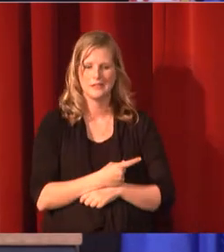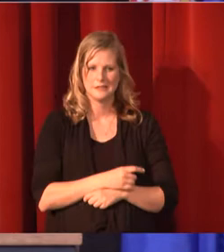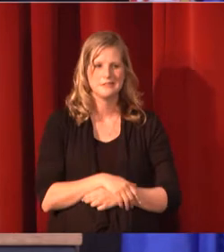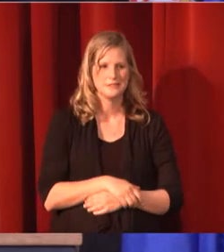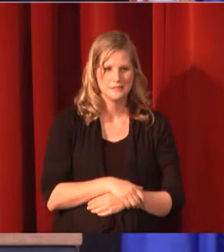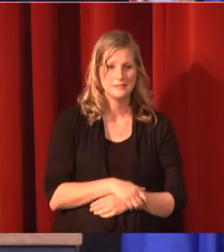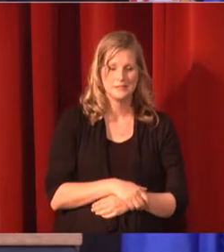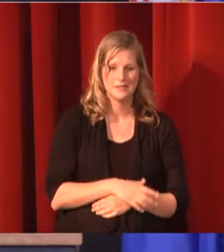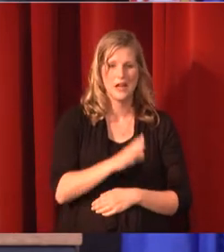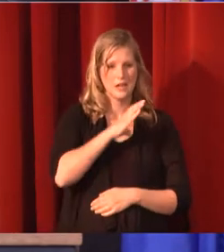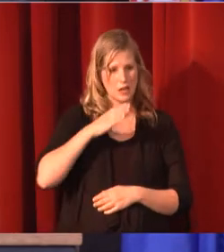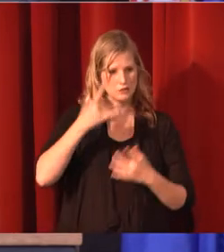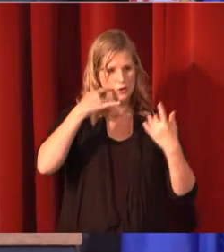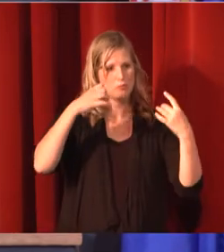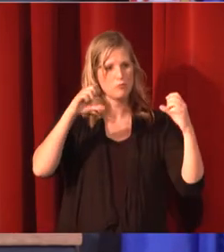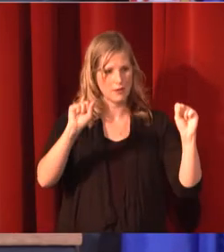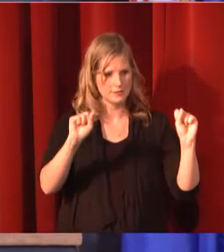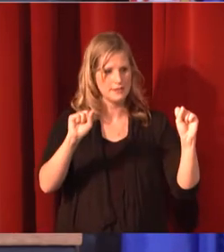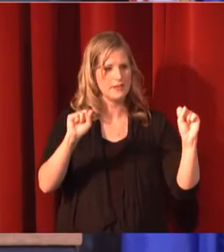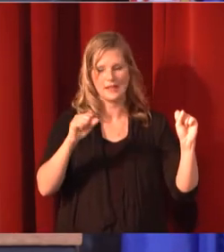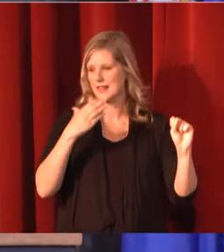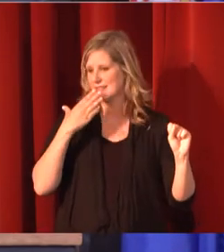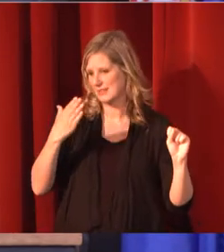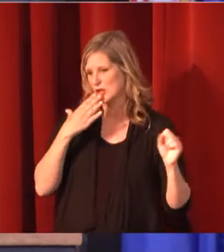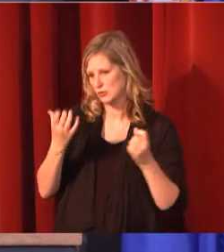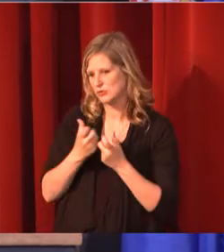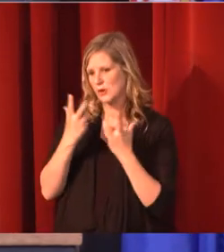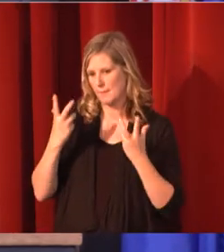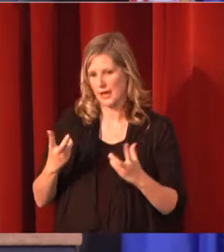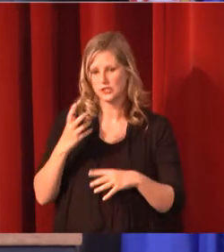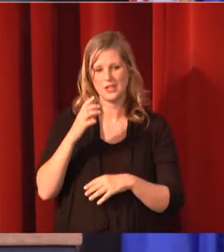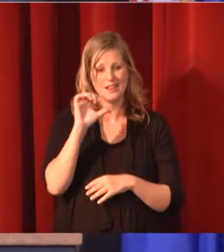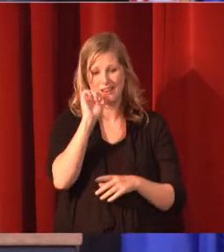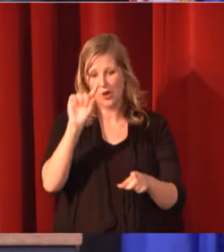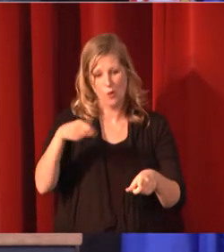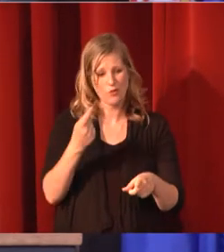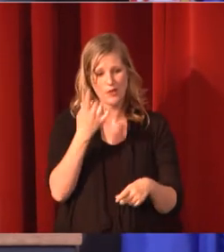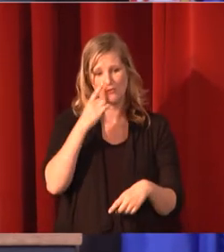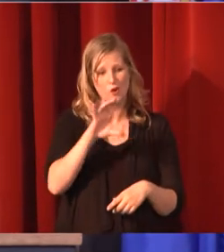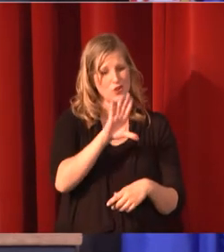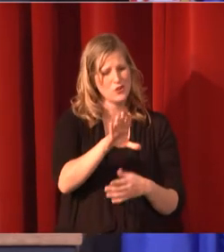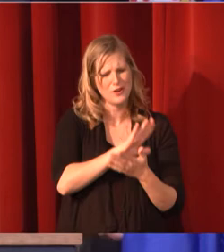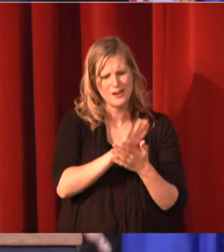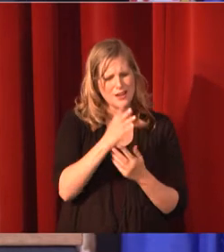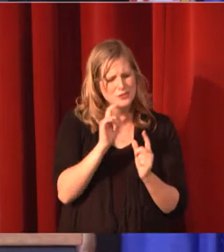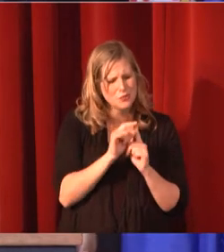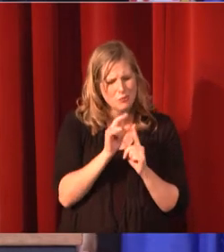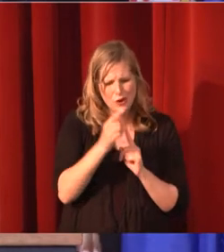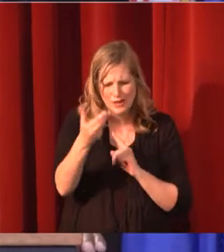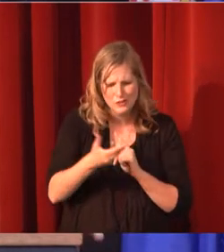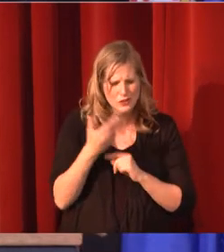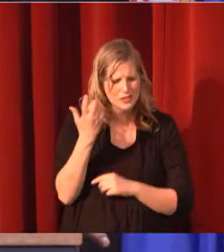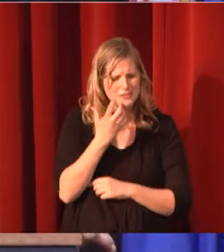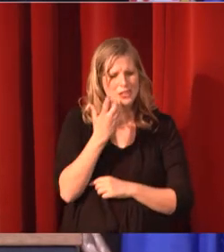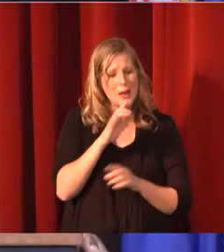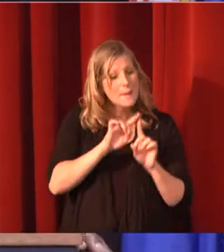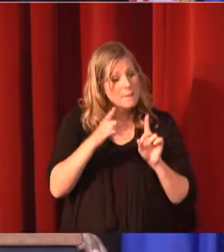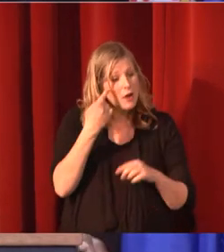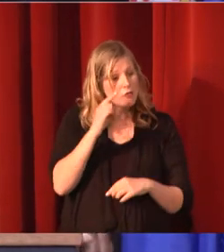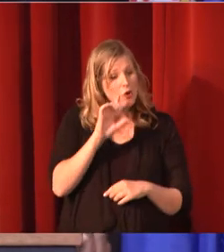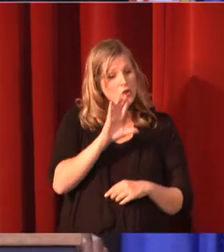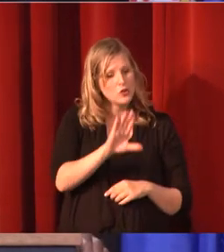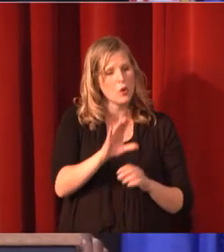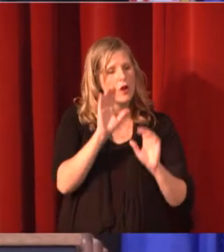council president Brendan thank you very much not only for your kind words and introduction but for your